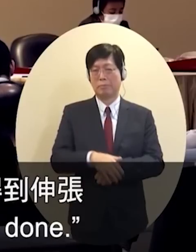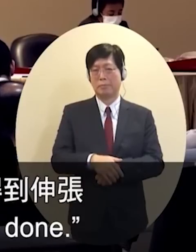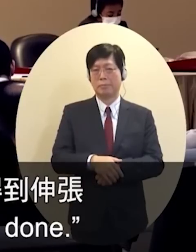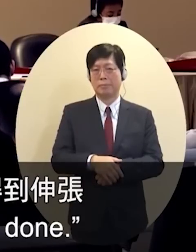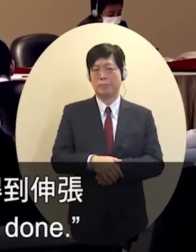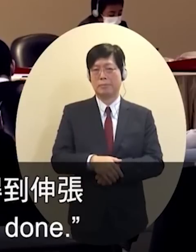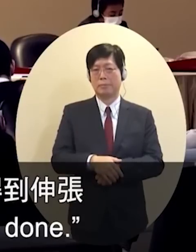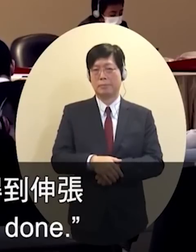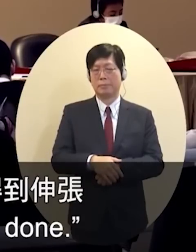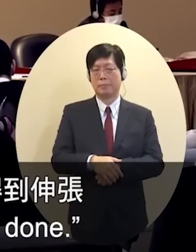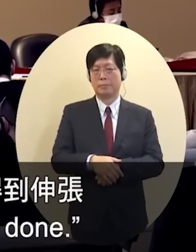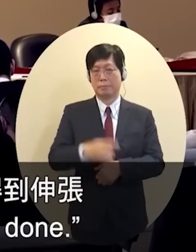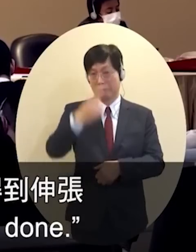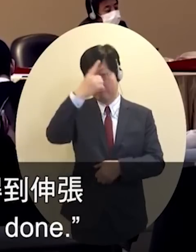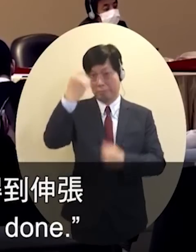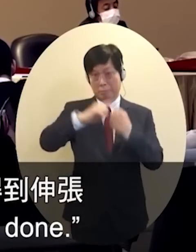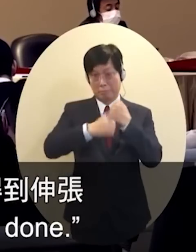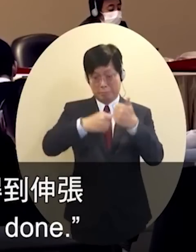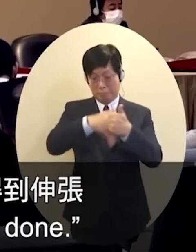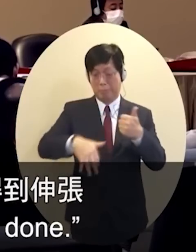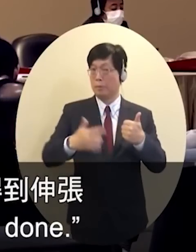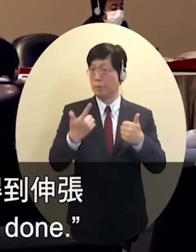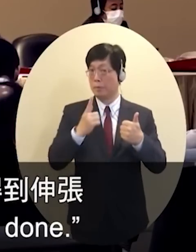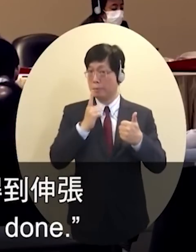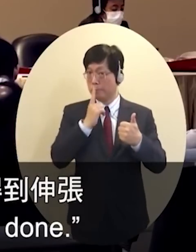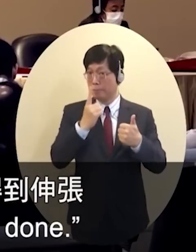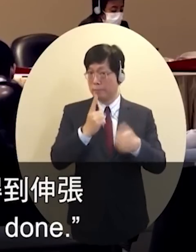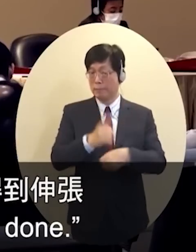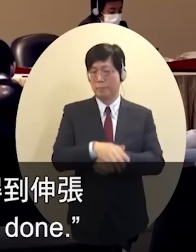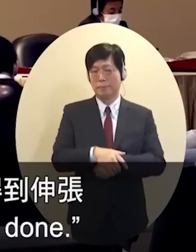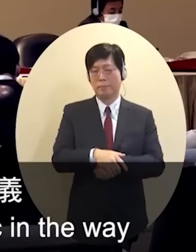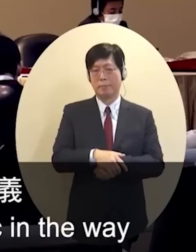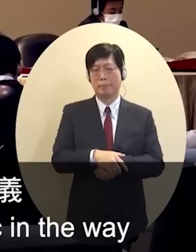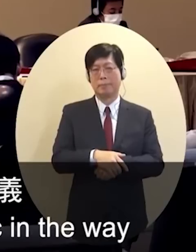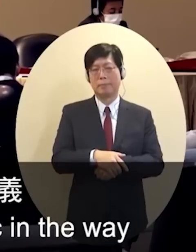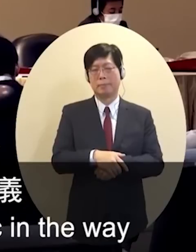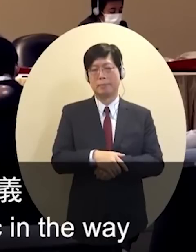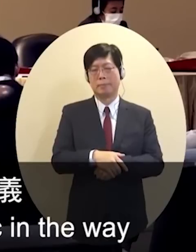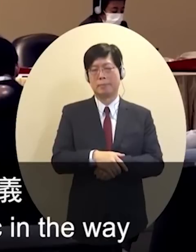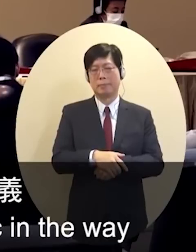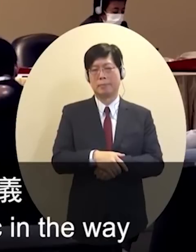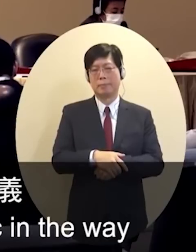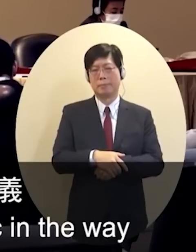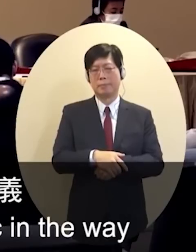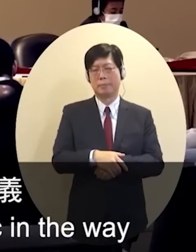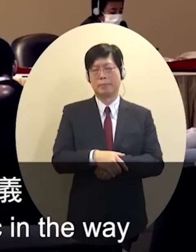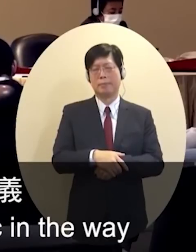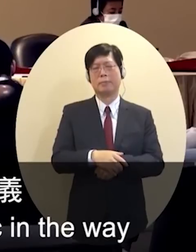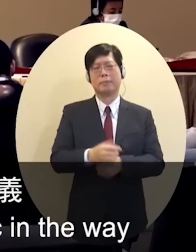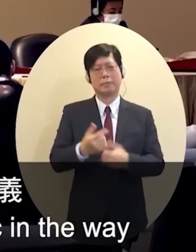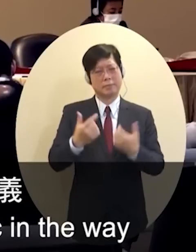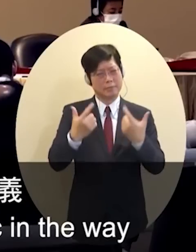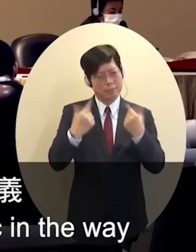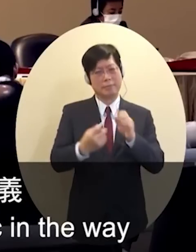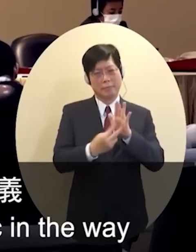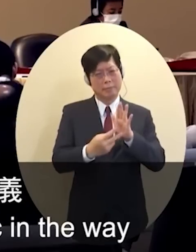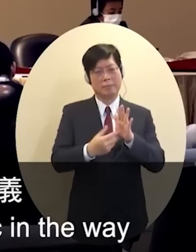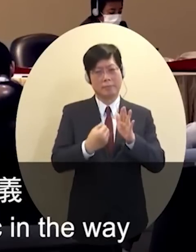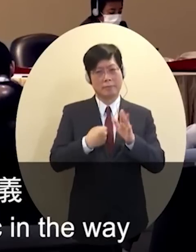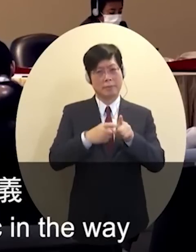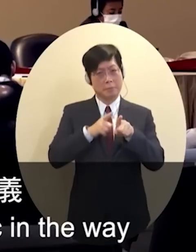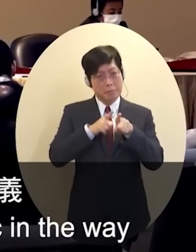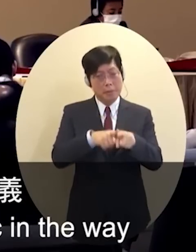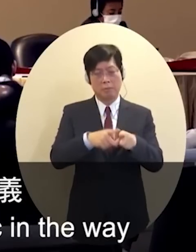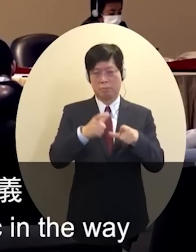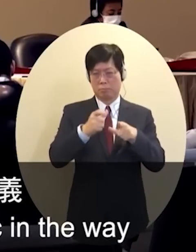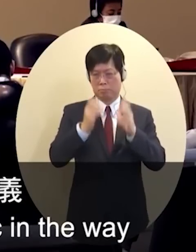done, justice must also be seen to be done. This is a question of confidentiality of the